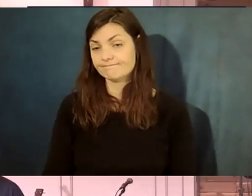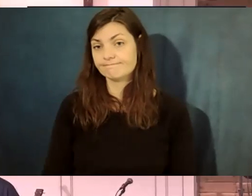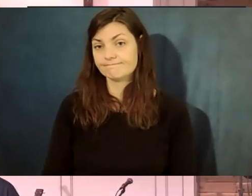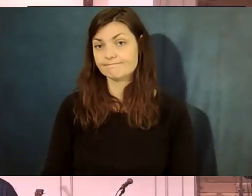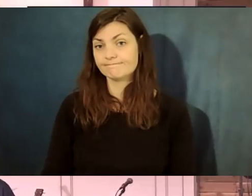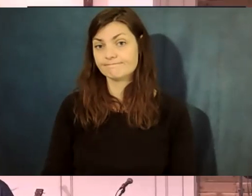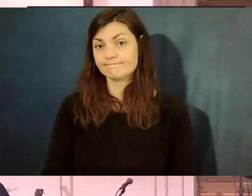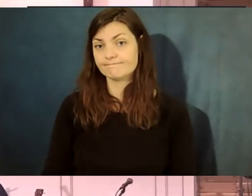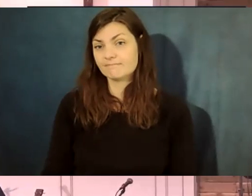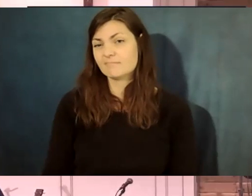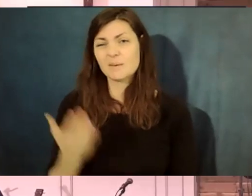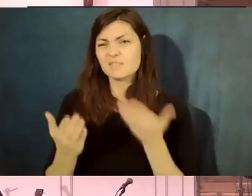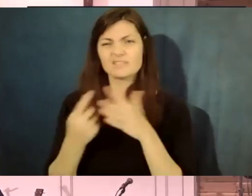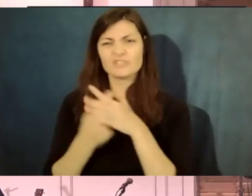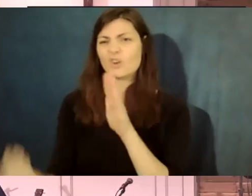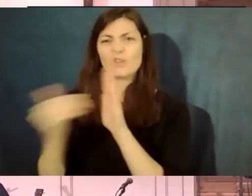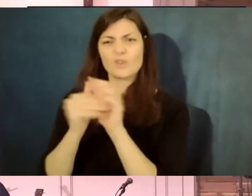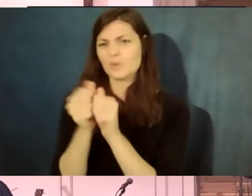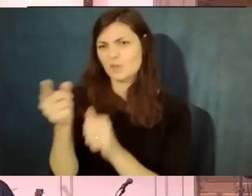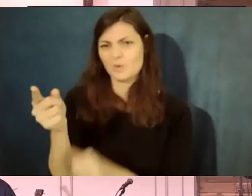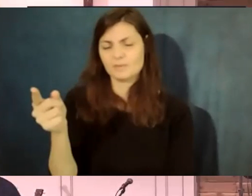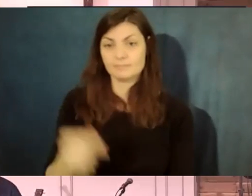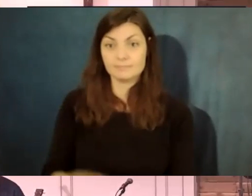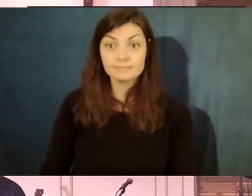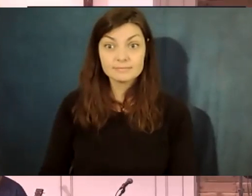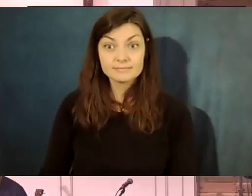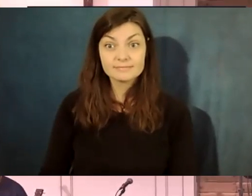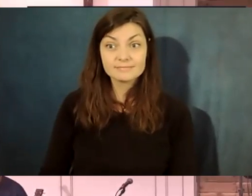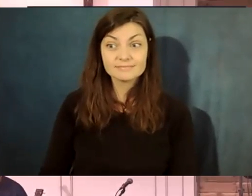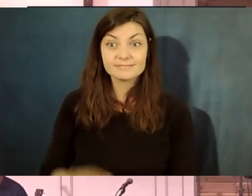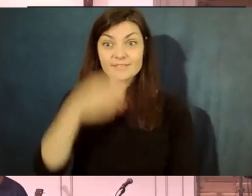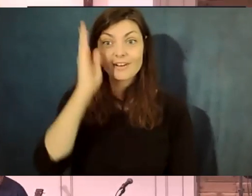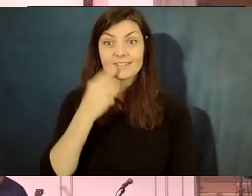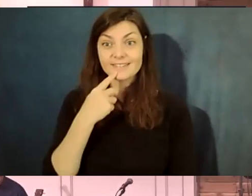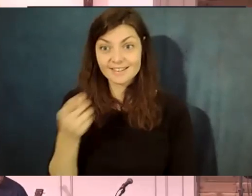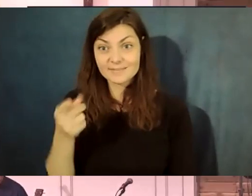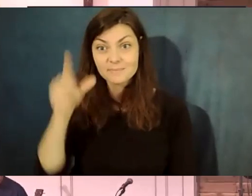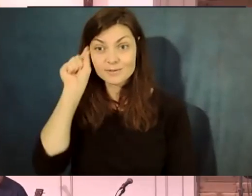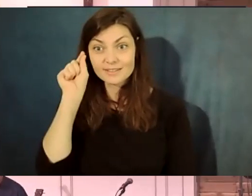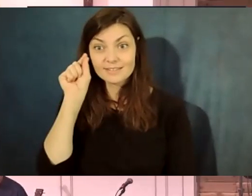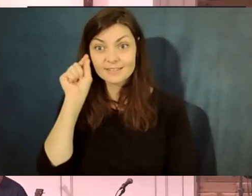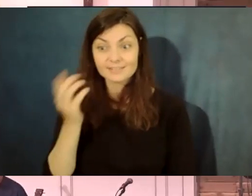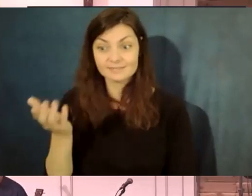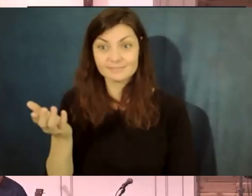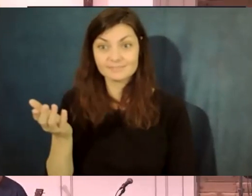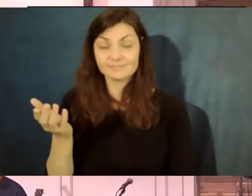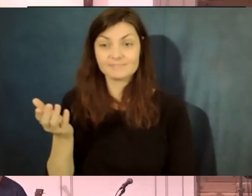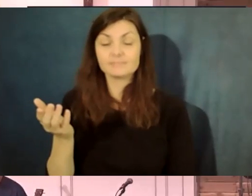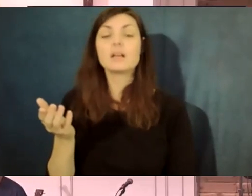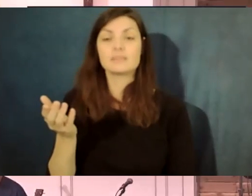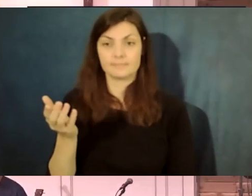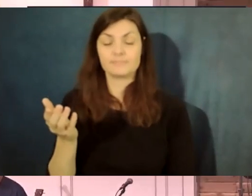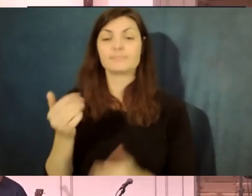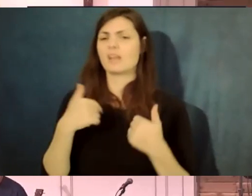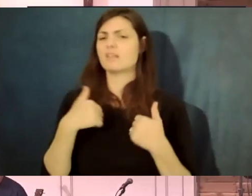What if I just start over with you? Did you catch that? He says, Now, therefore, let me